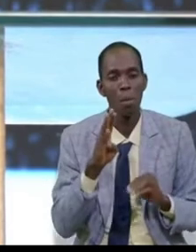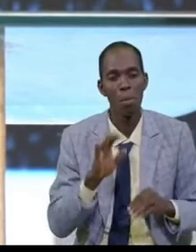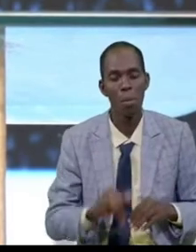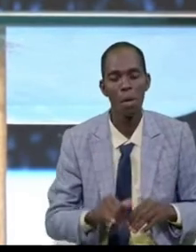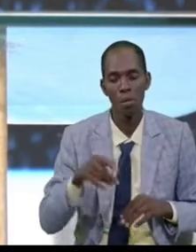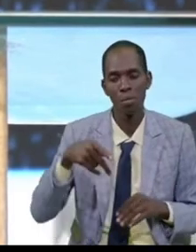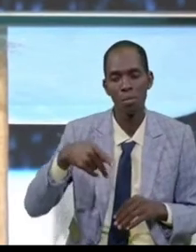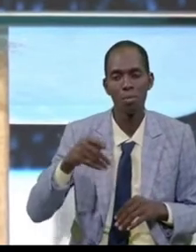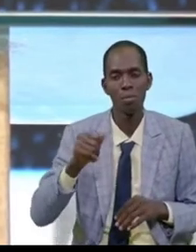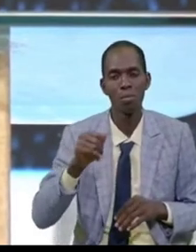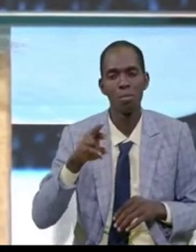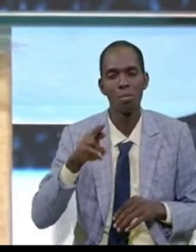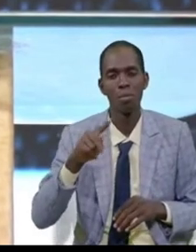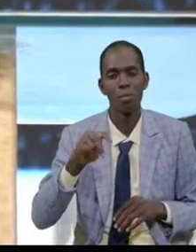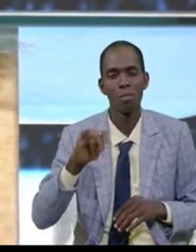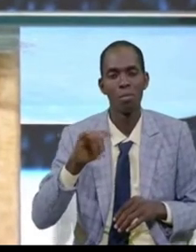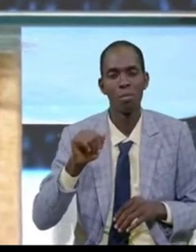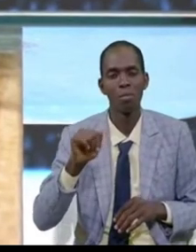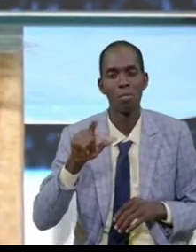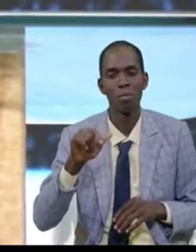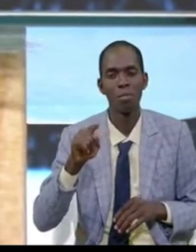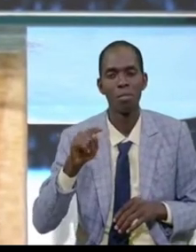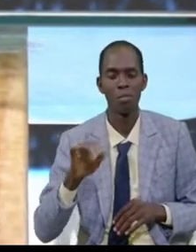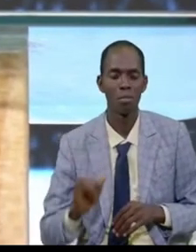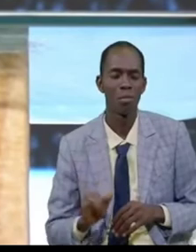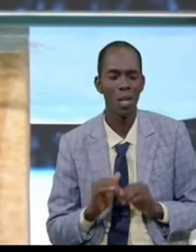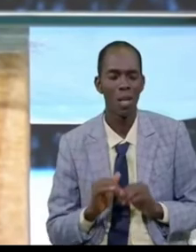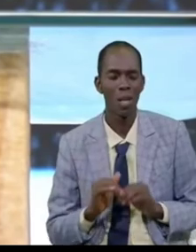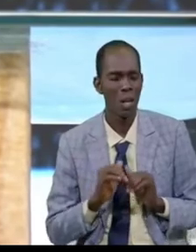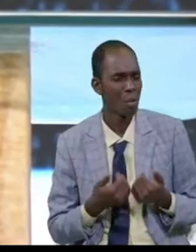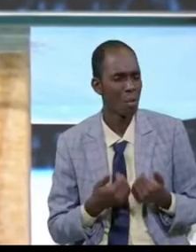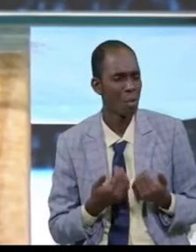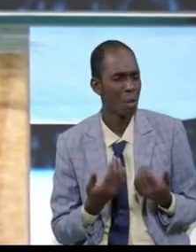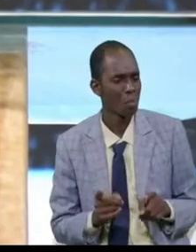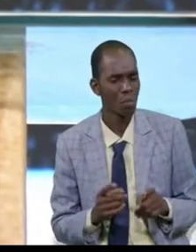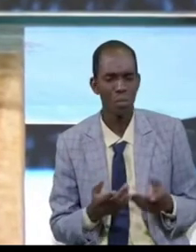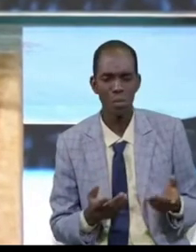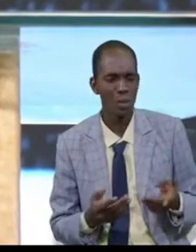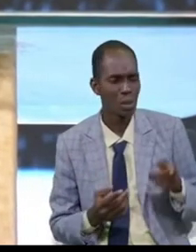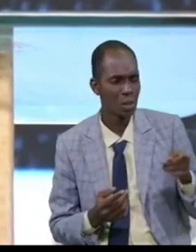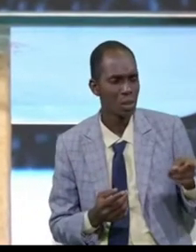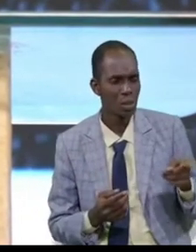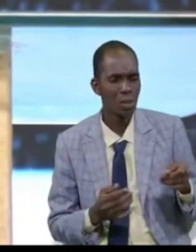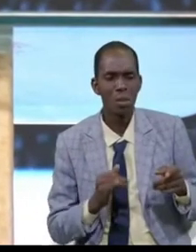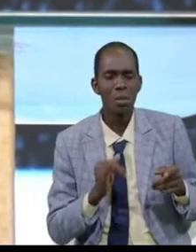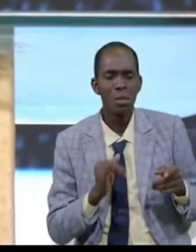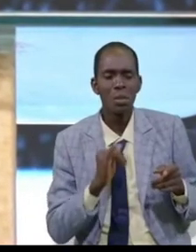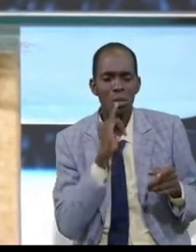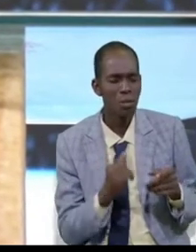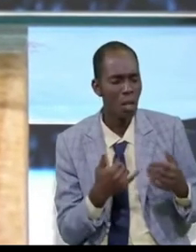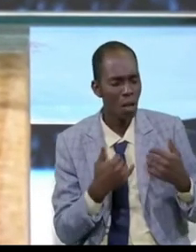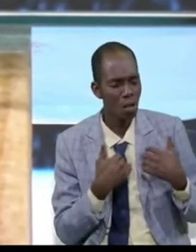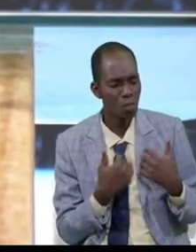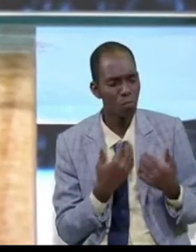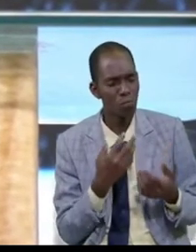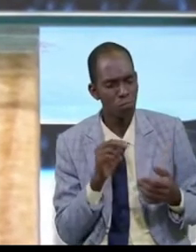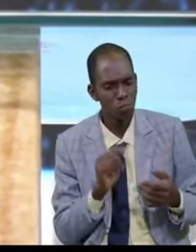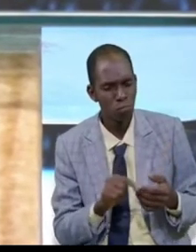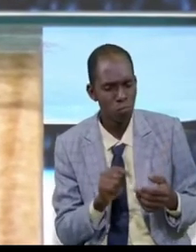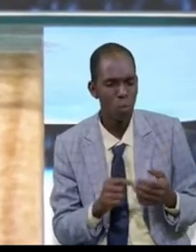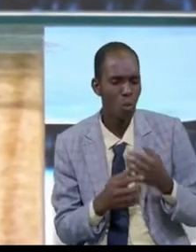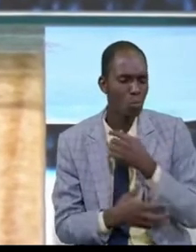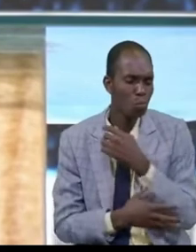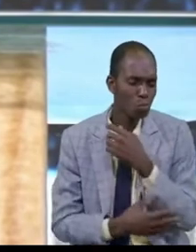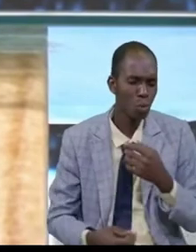partiality. How is it that person has need, and there's no brother, no sister in that community that